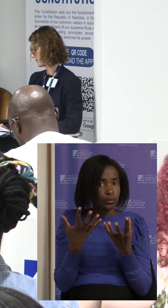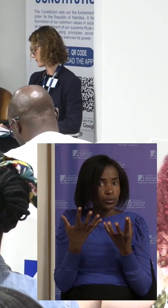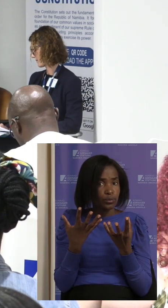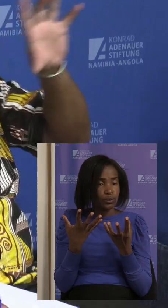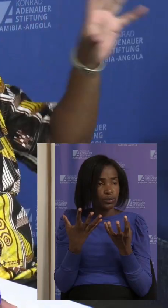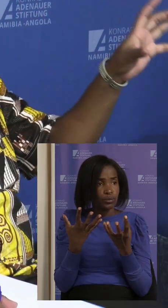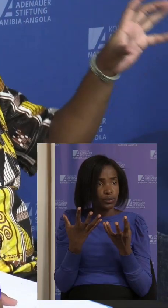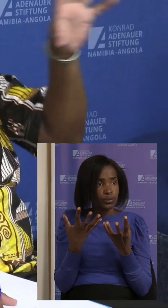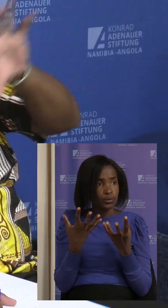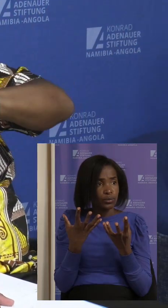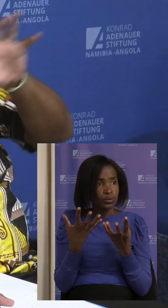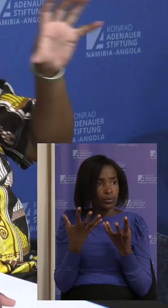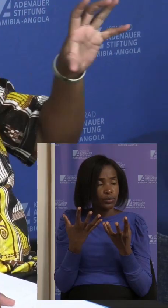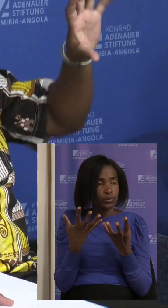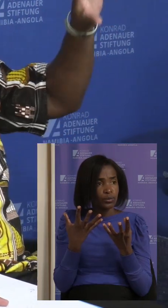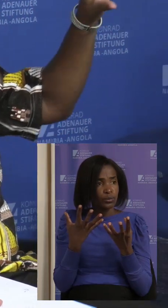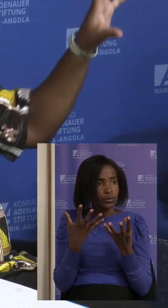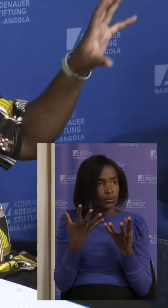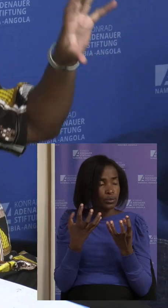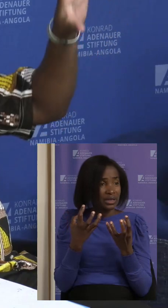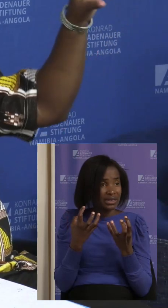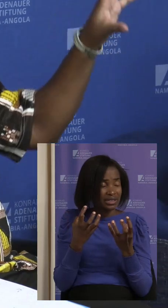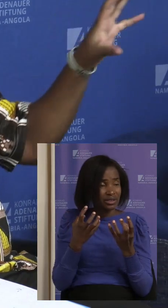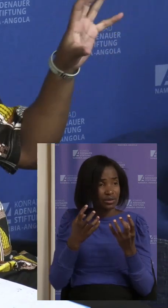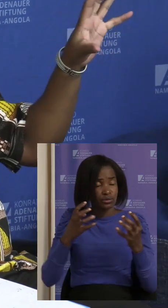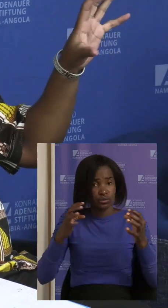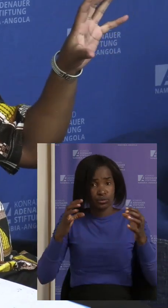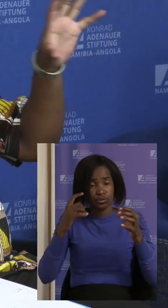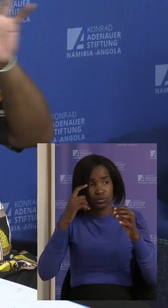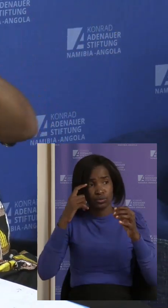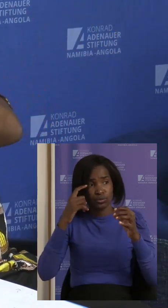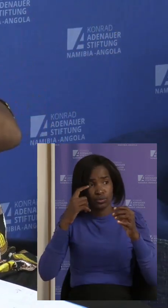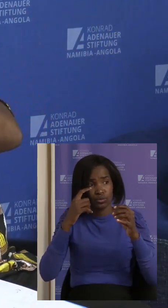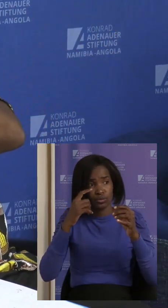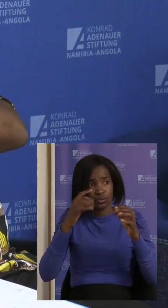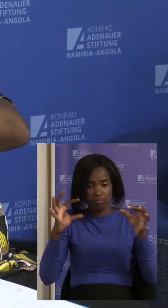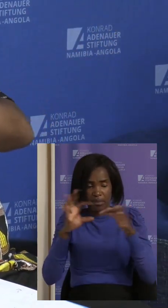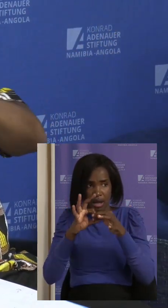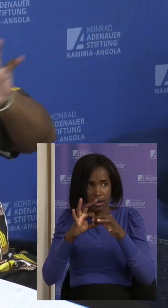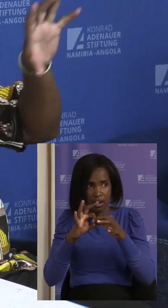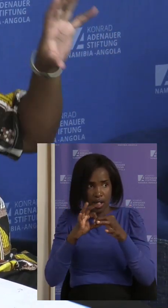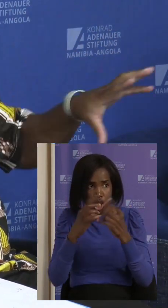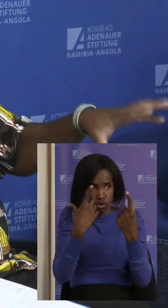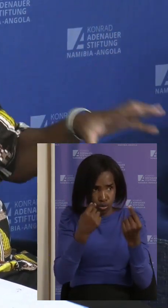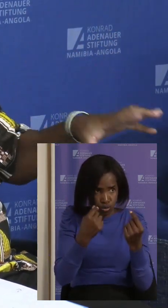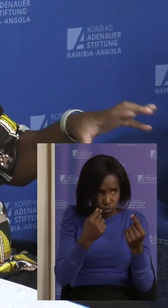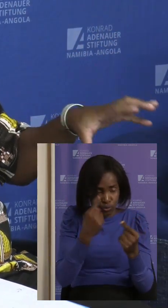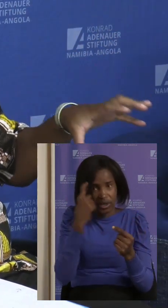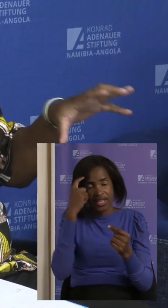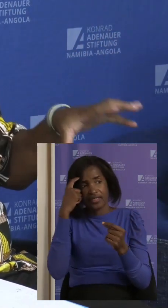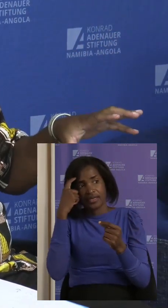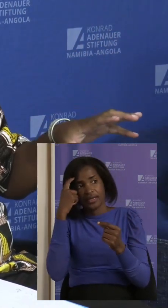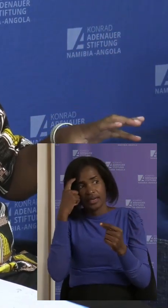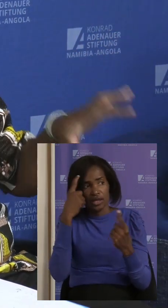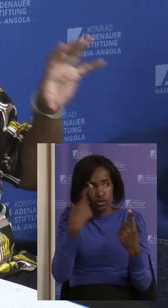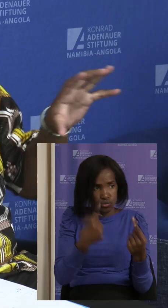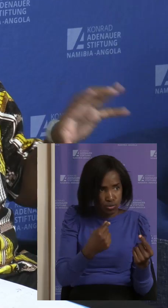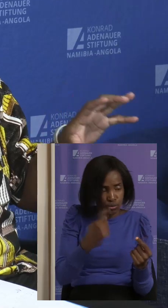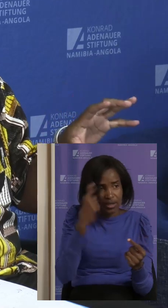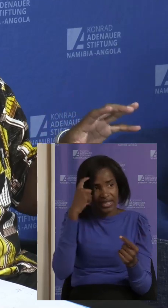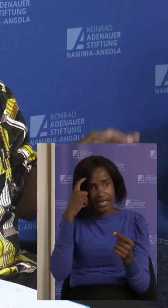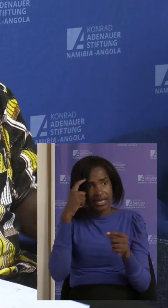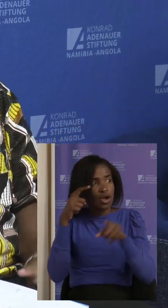build this delinking between what we are thinking and what we are doing. We all say things here, all